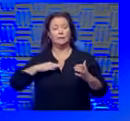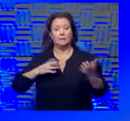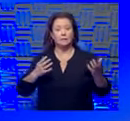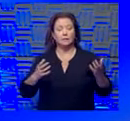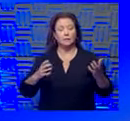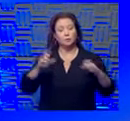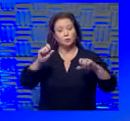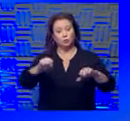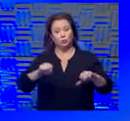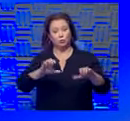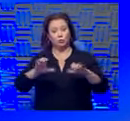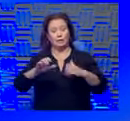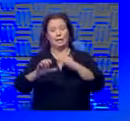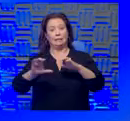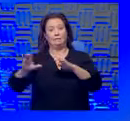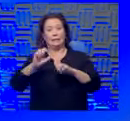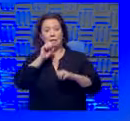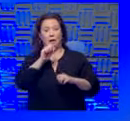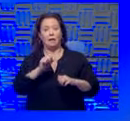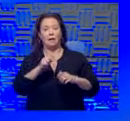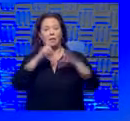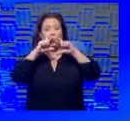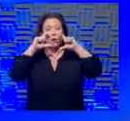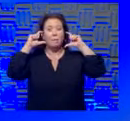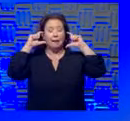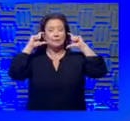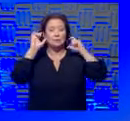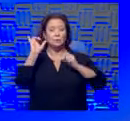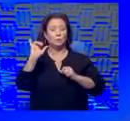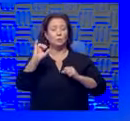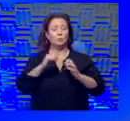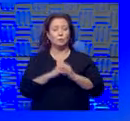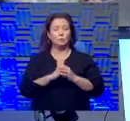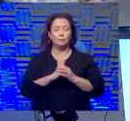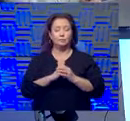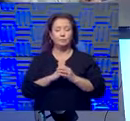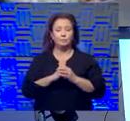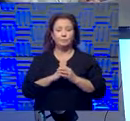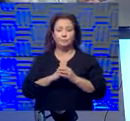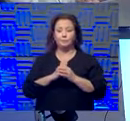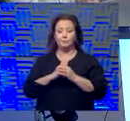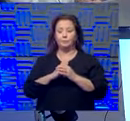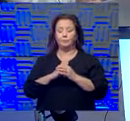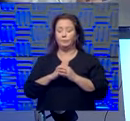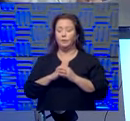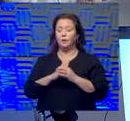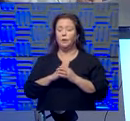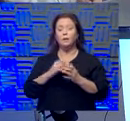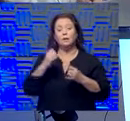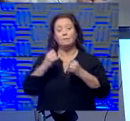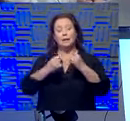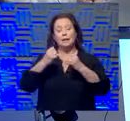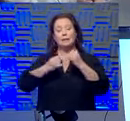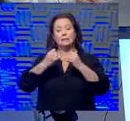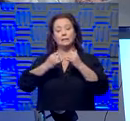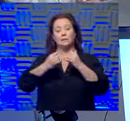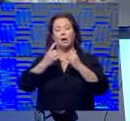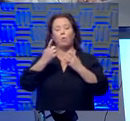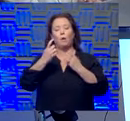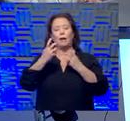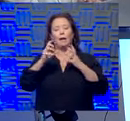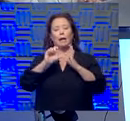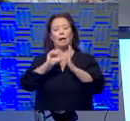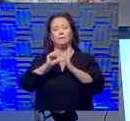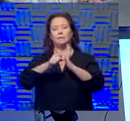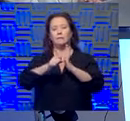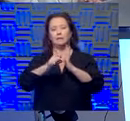activity? Should you not? And certainly wearing a mask out in public is very important as well. Dr. Norman. Last, one thing I did want to